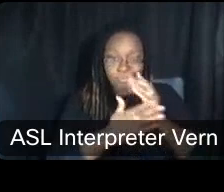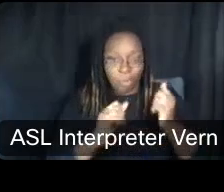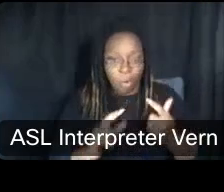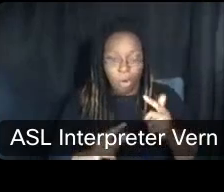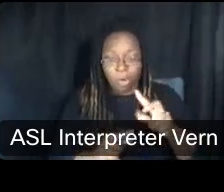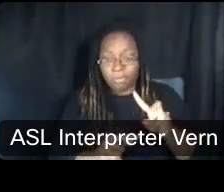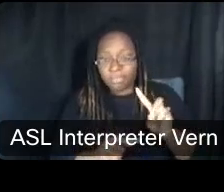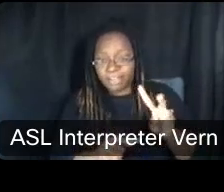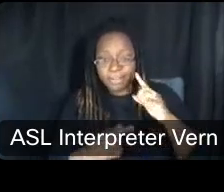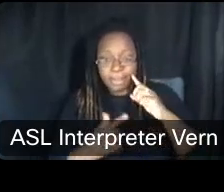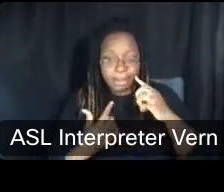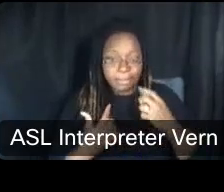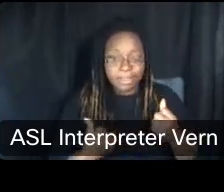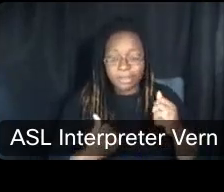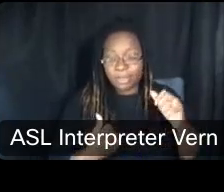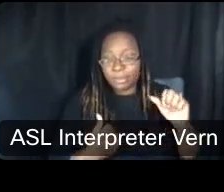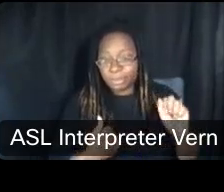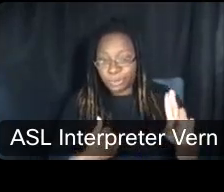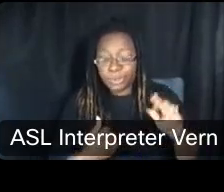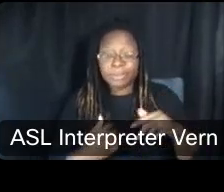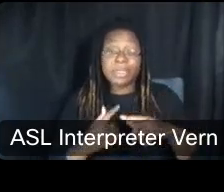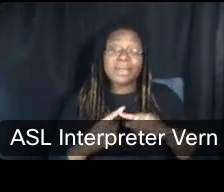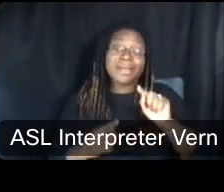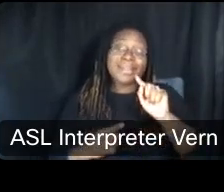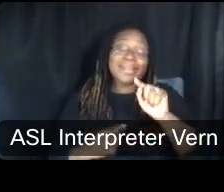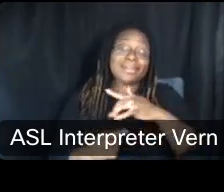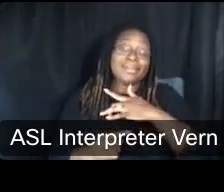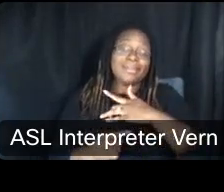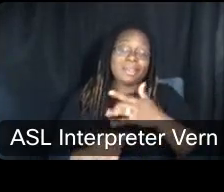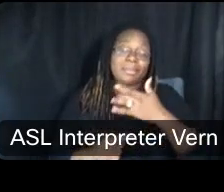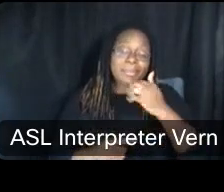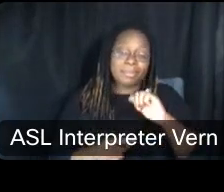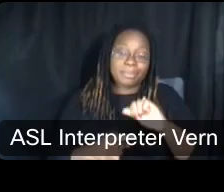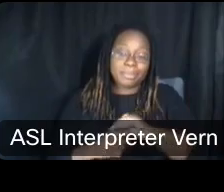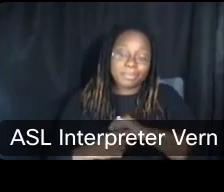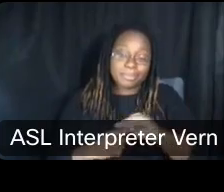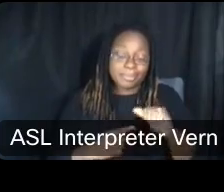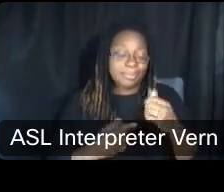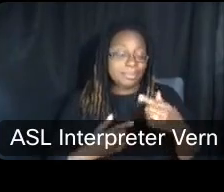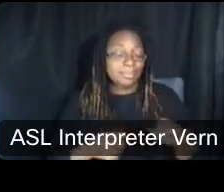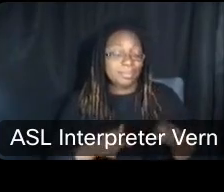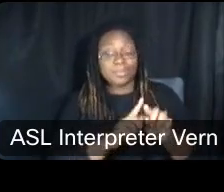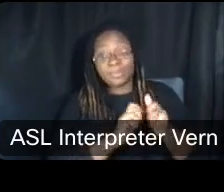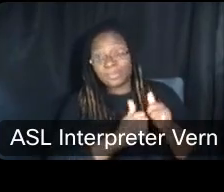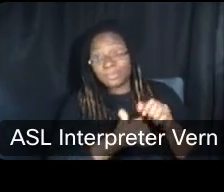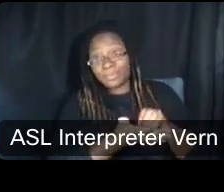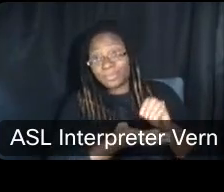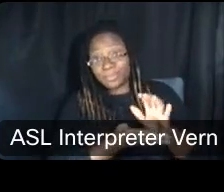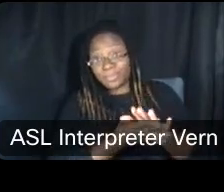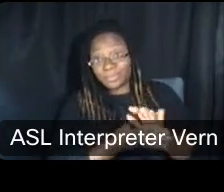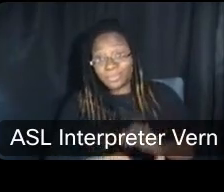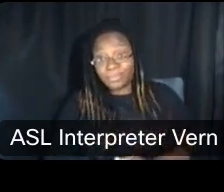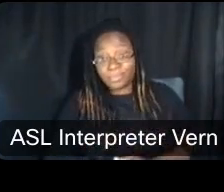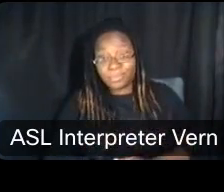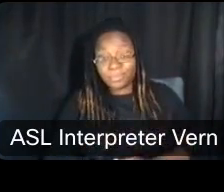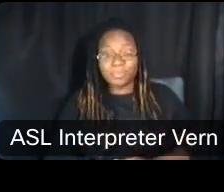And then this one that you see on the screen is specifically around best practices and documentation. Now, if it's safe for someone to